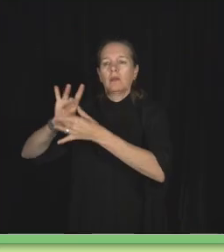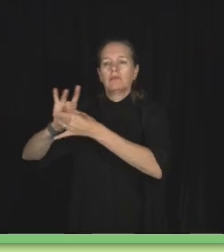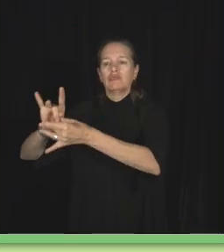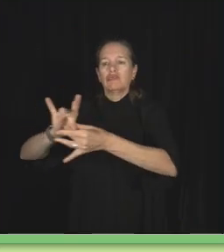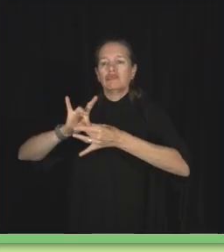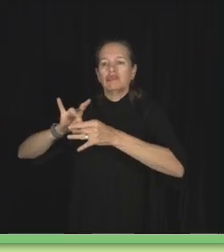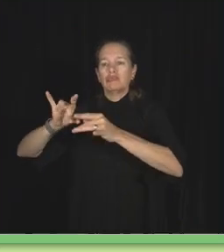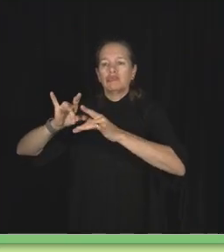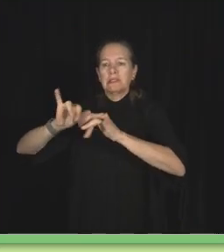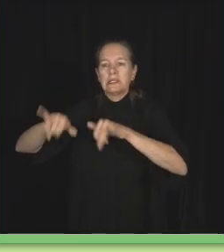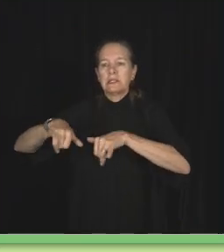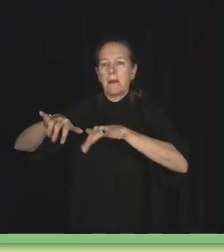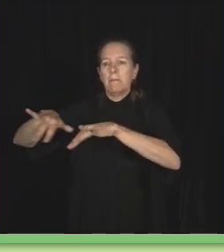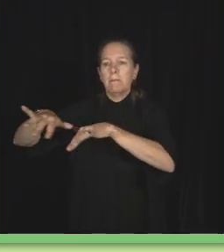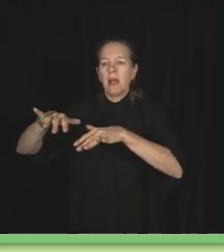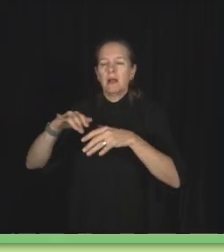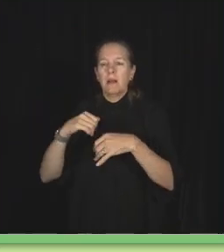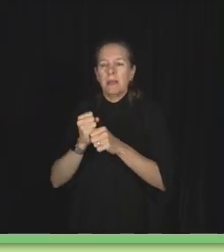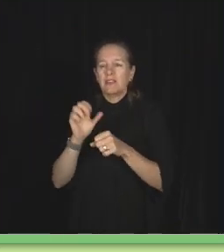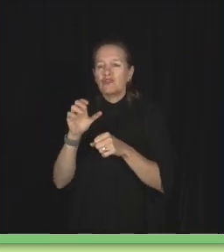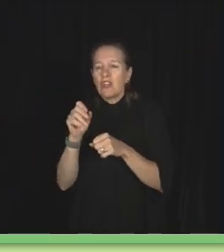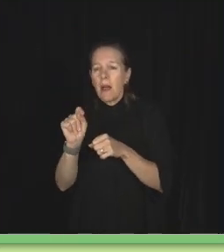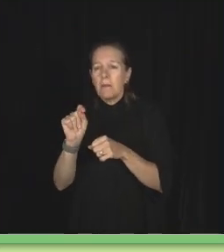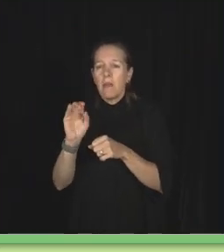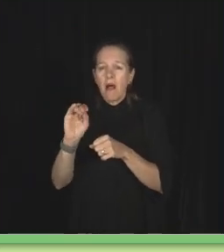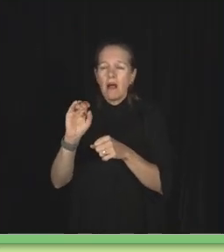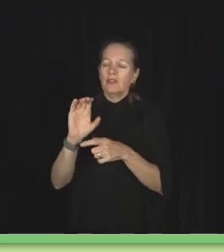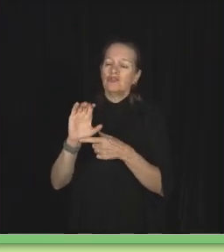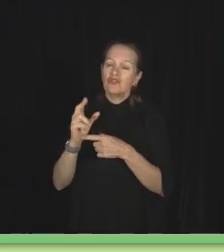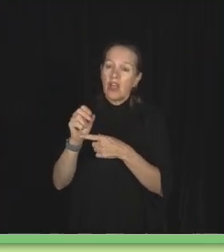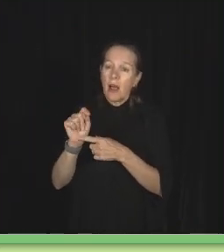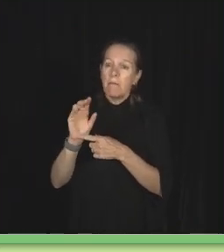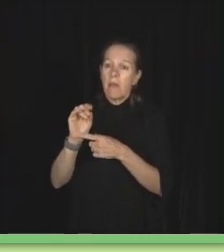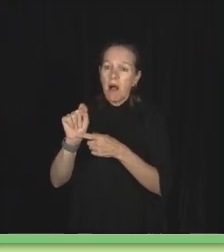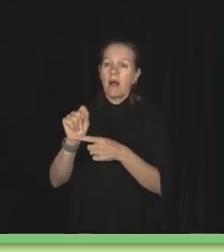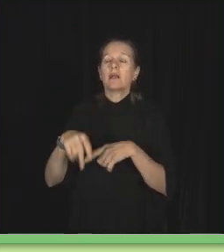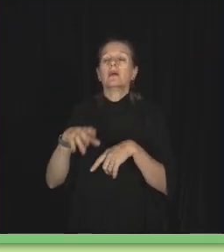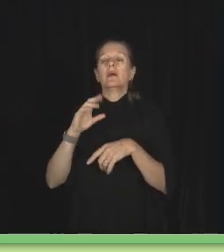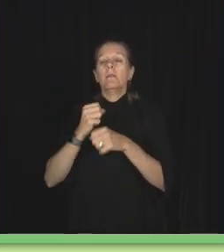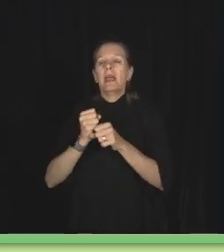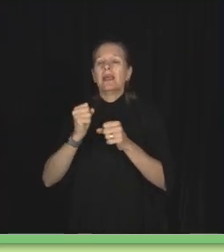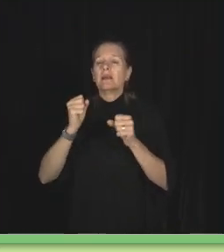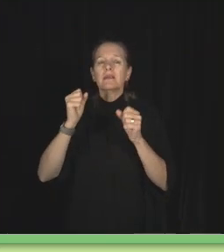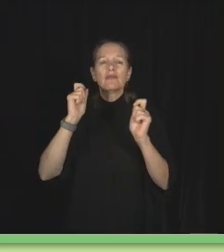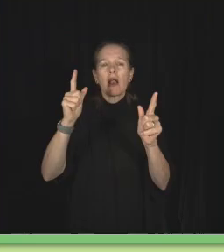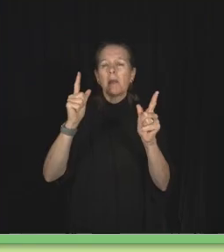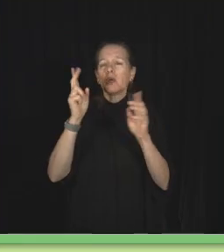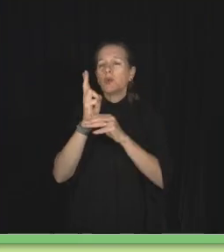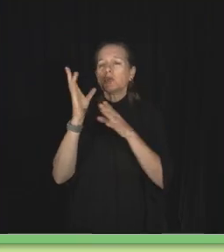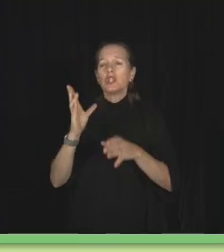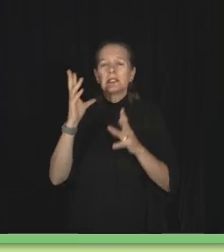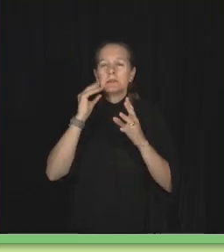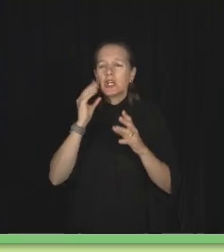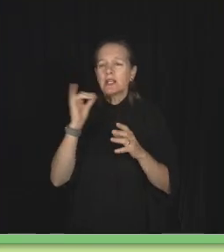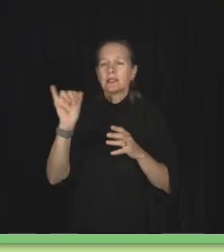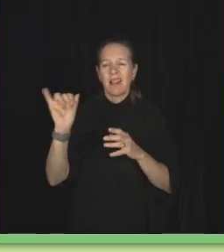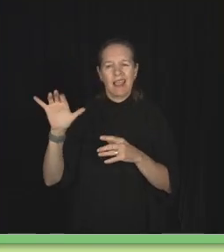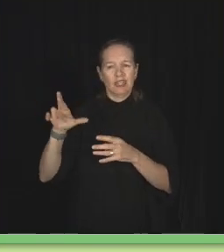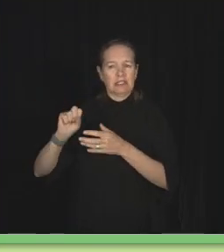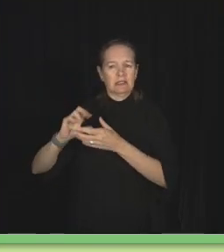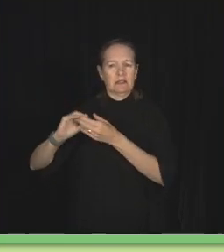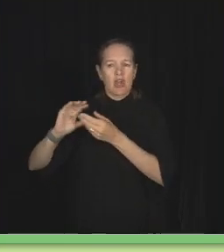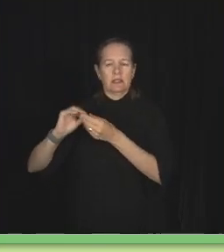creating chatbots, we are driving incredible user experiences like Chris was talking about